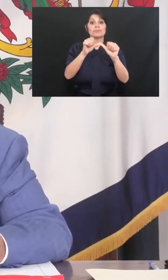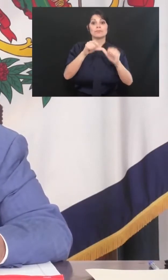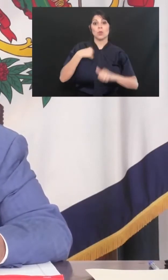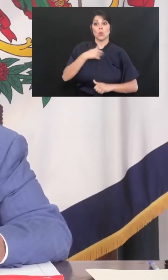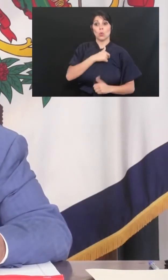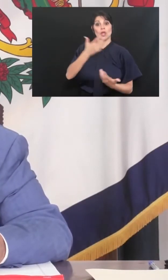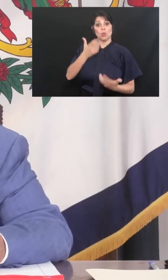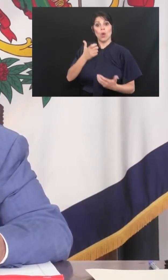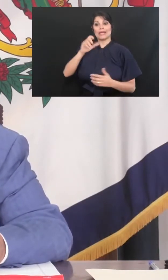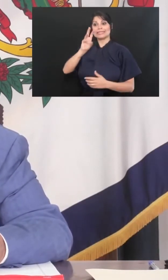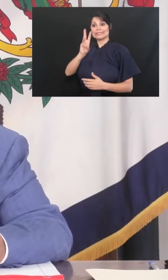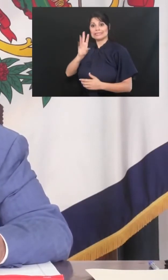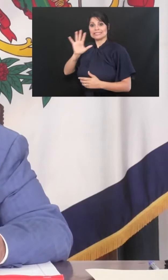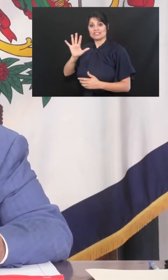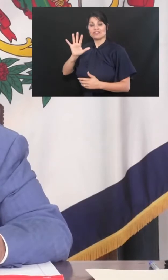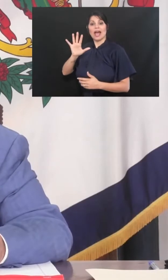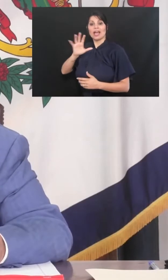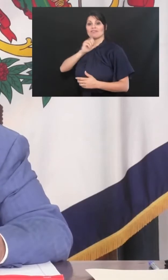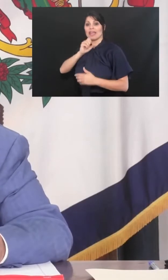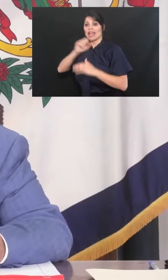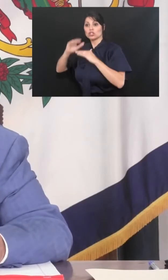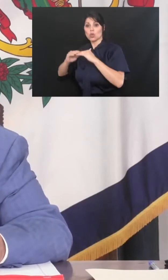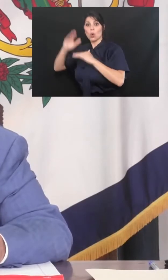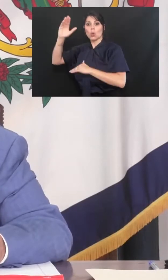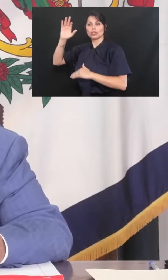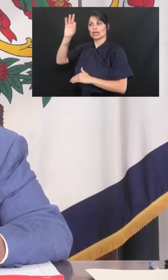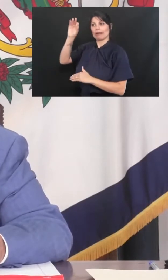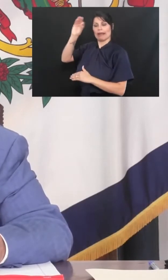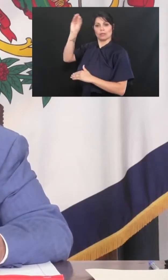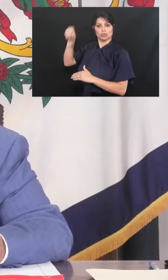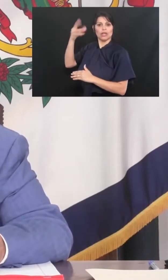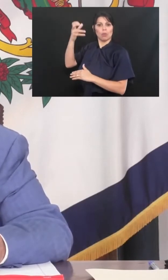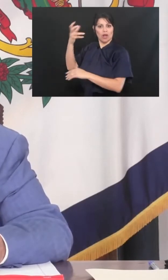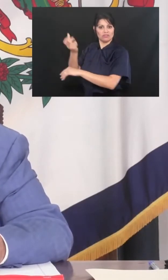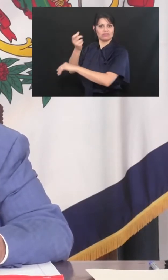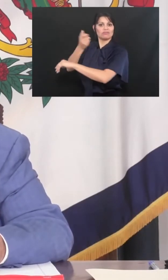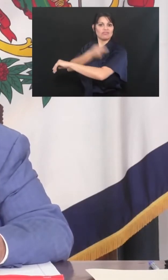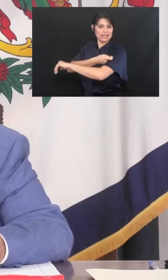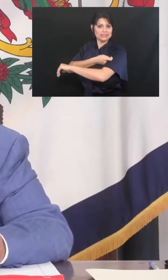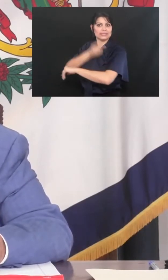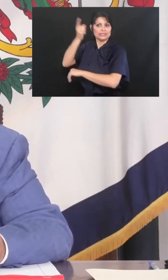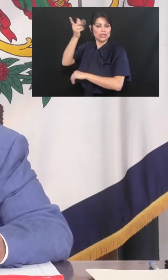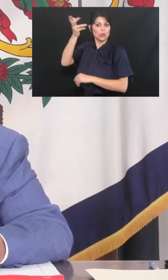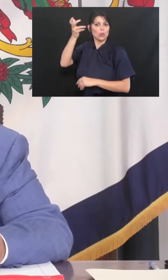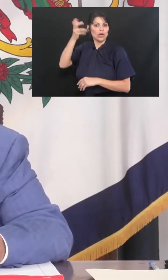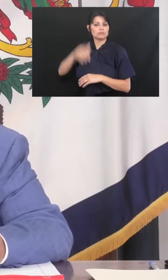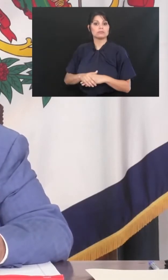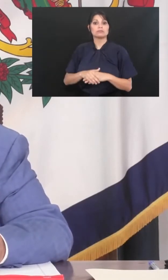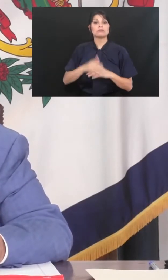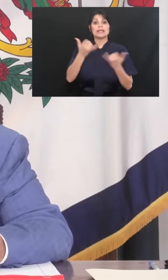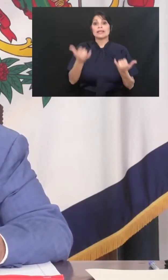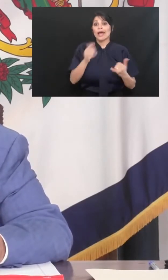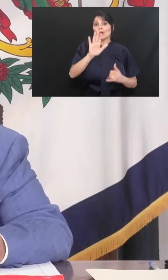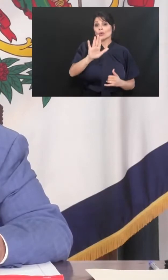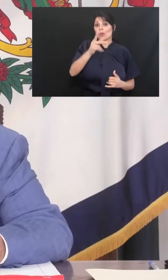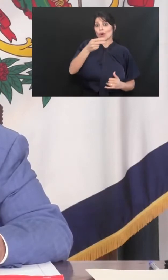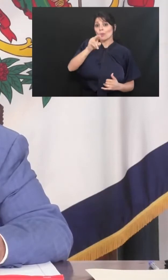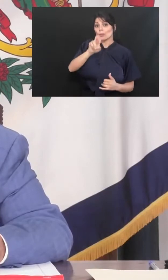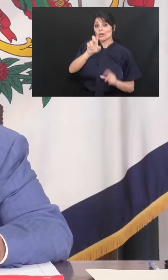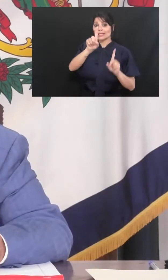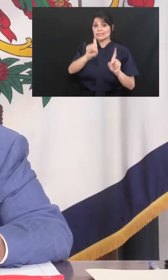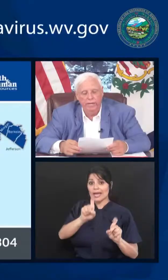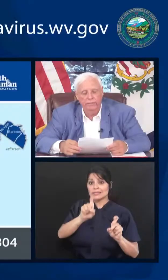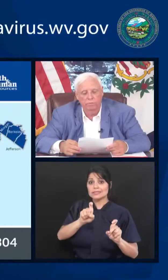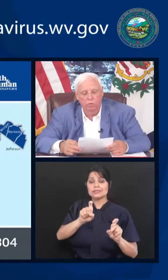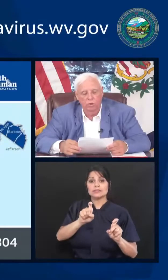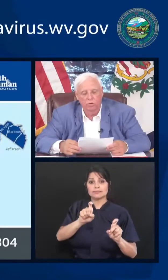65 and older and 85% of the 50 and older. As far as your free testing and everything, and it's